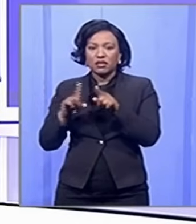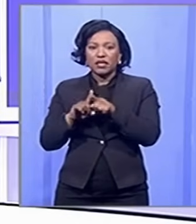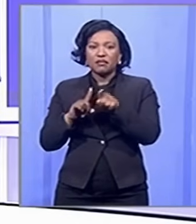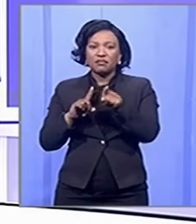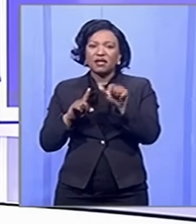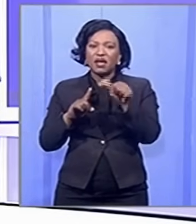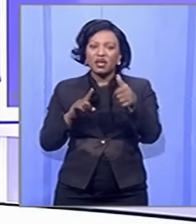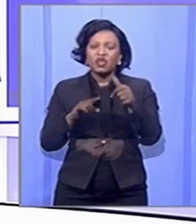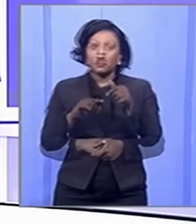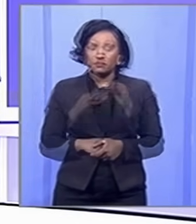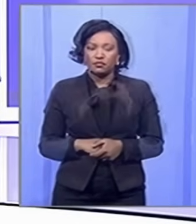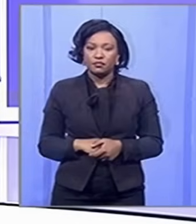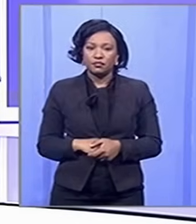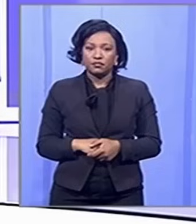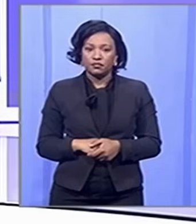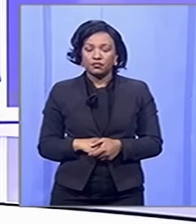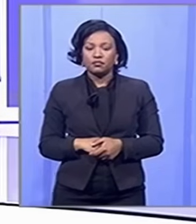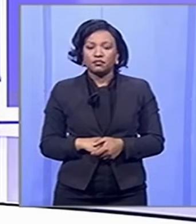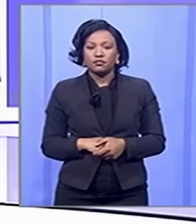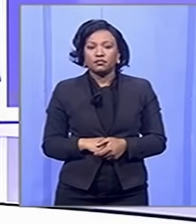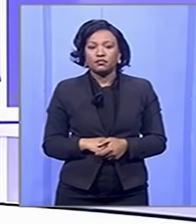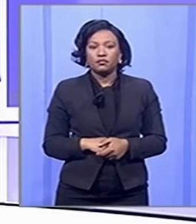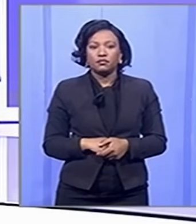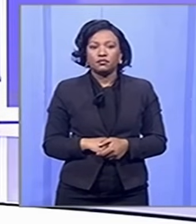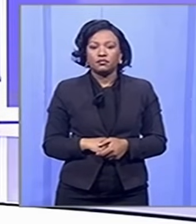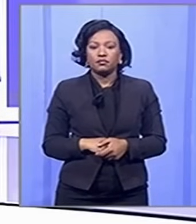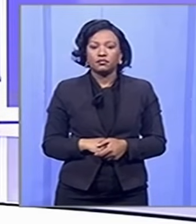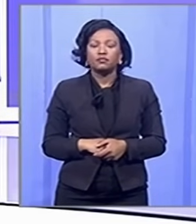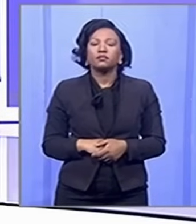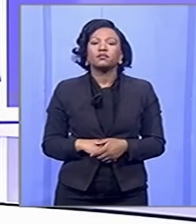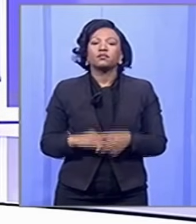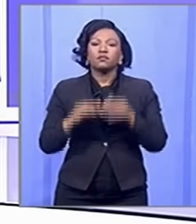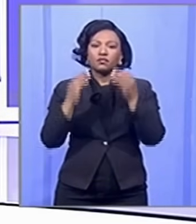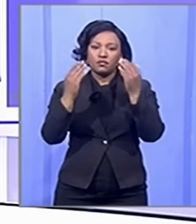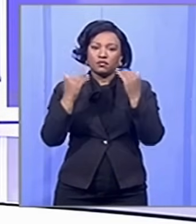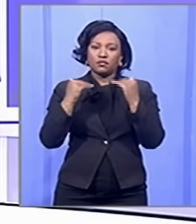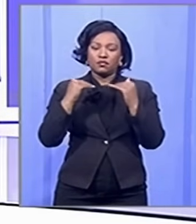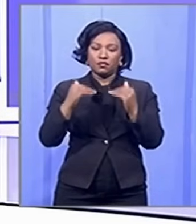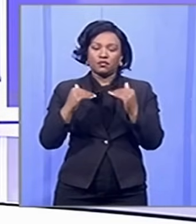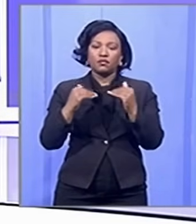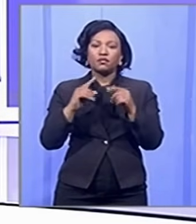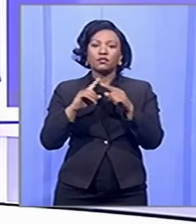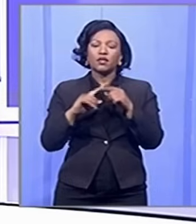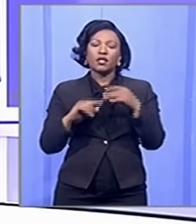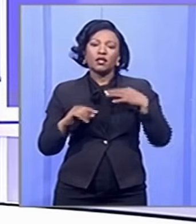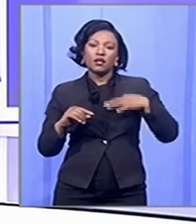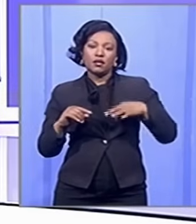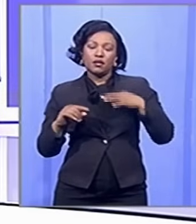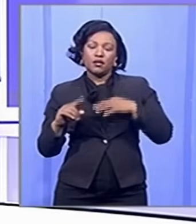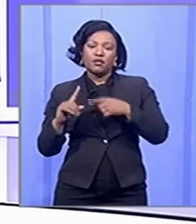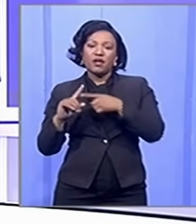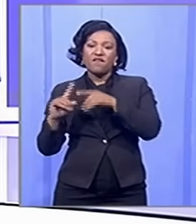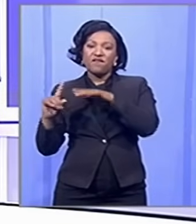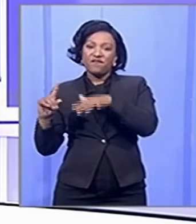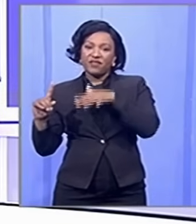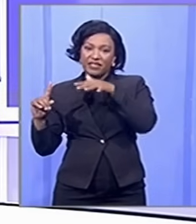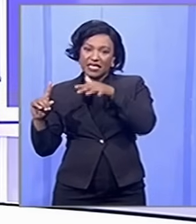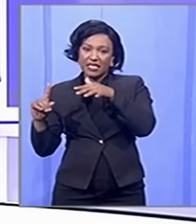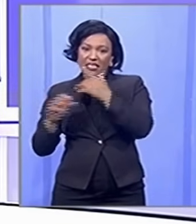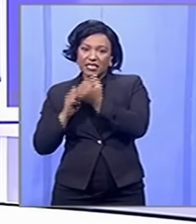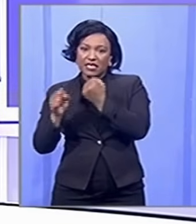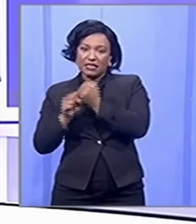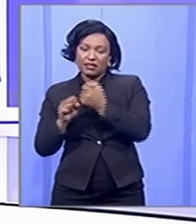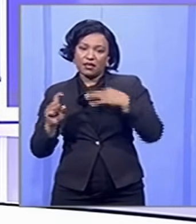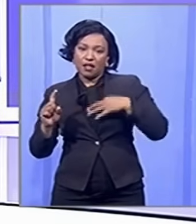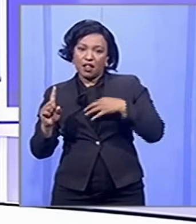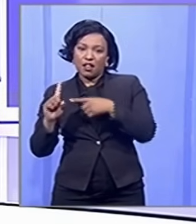ya setšhaba. Go sa le bjalo balapa la bao le kgarebe la mengwaga ye 15 go tšwa DR ka